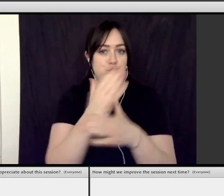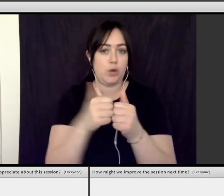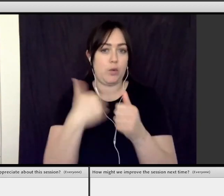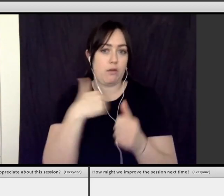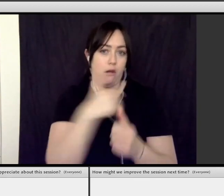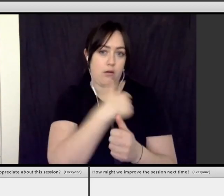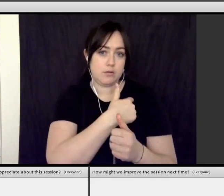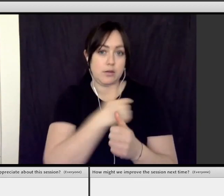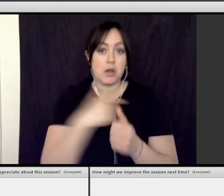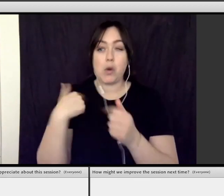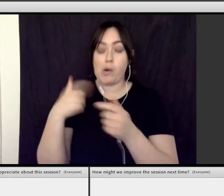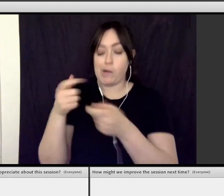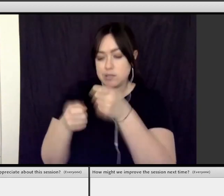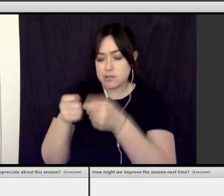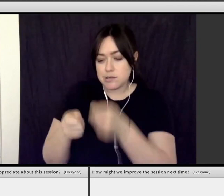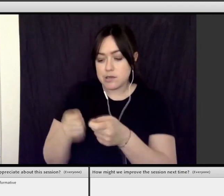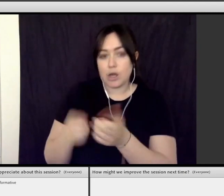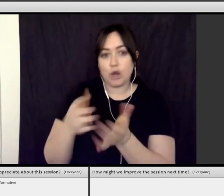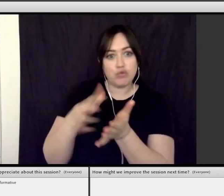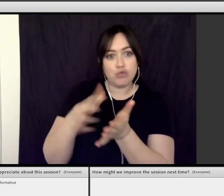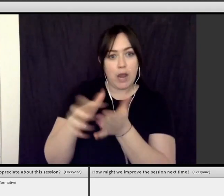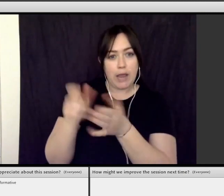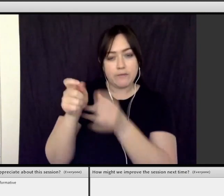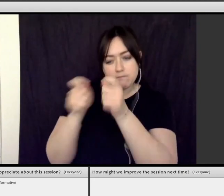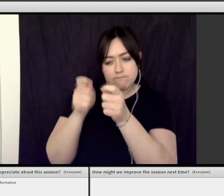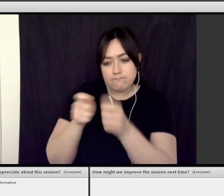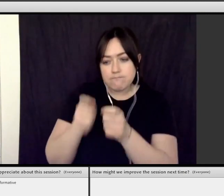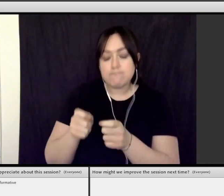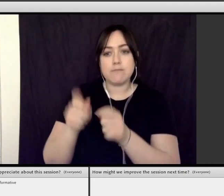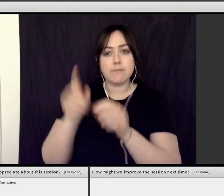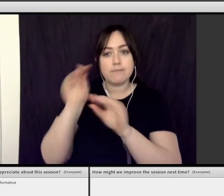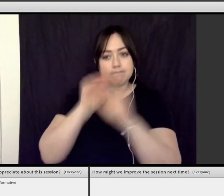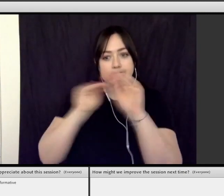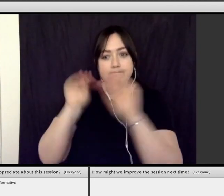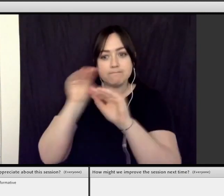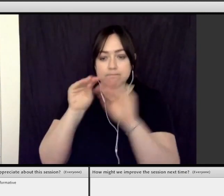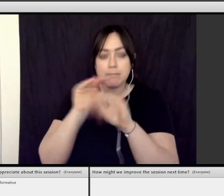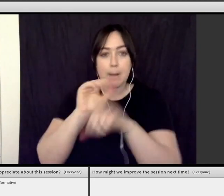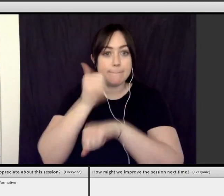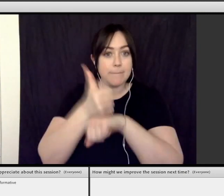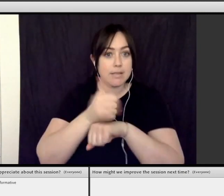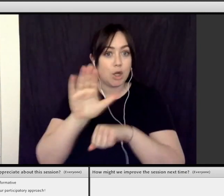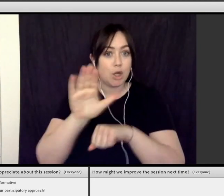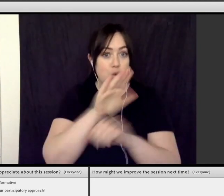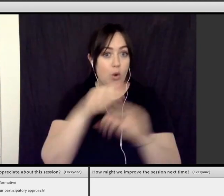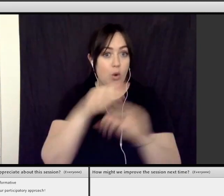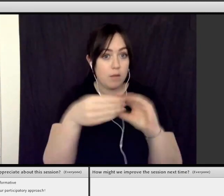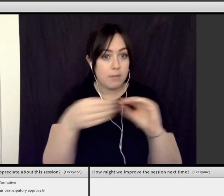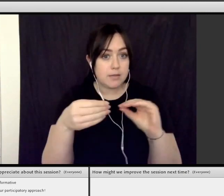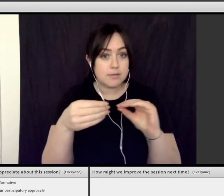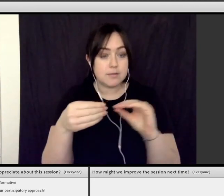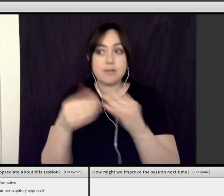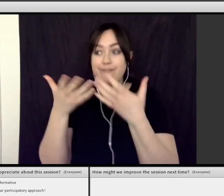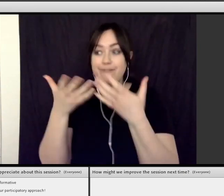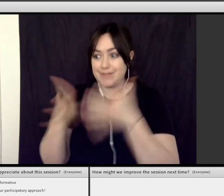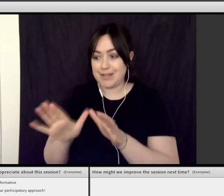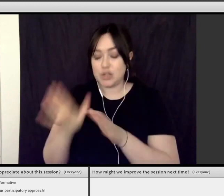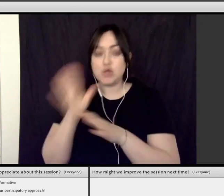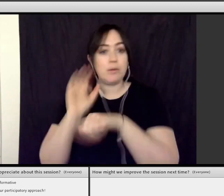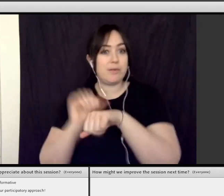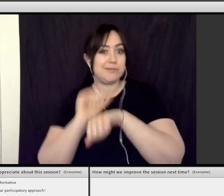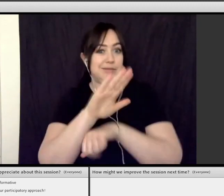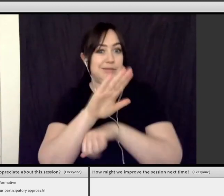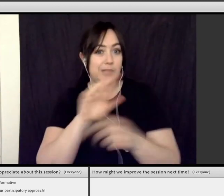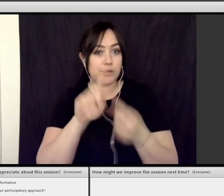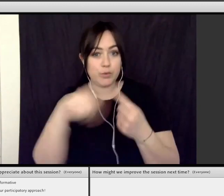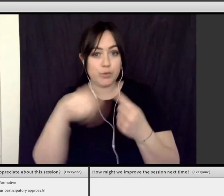Once that draft decision tree has been remodeled based on what you've shared, we will be sending it to you, and we will be asking